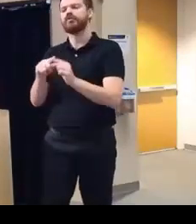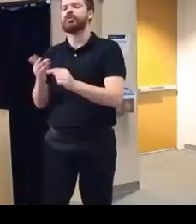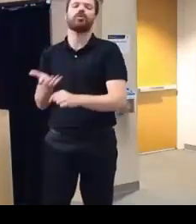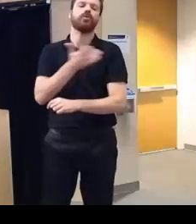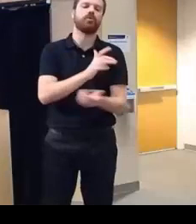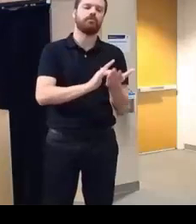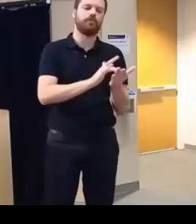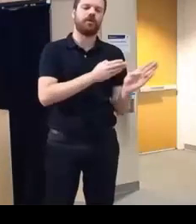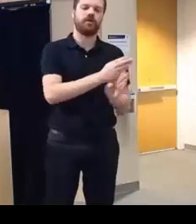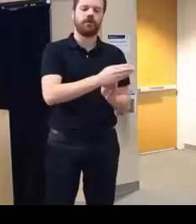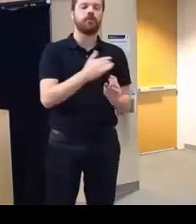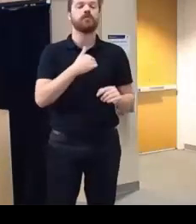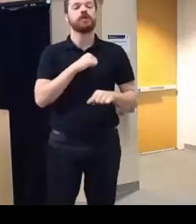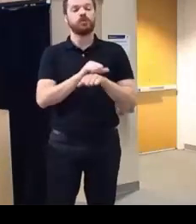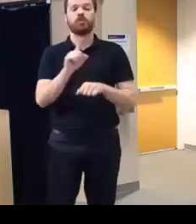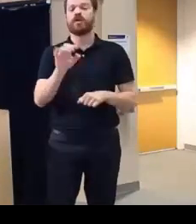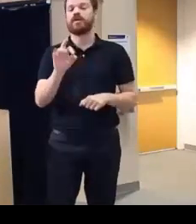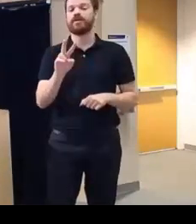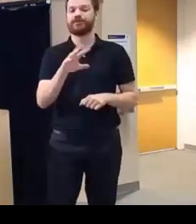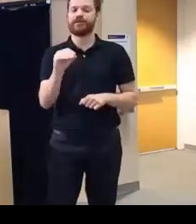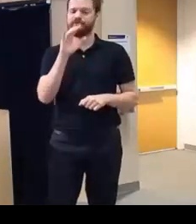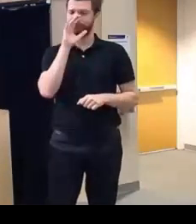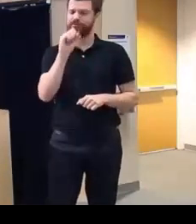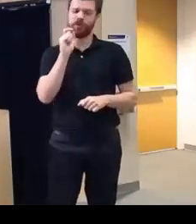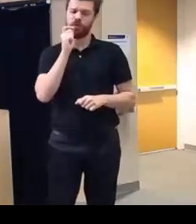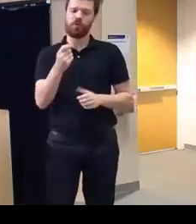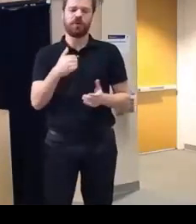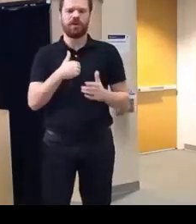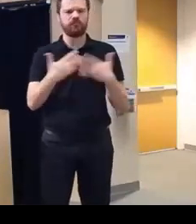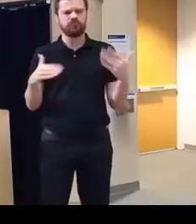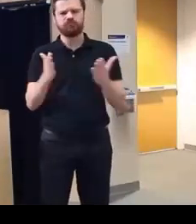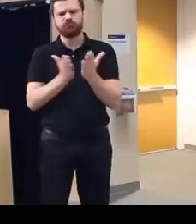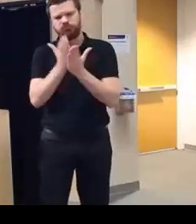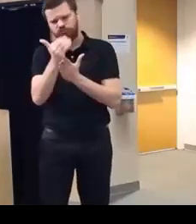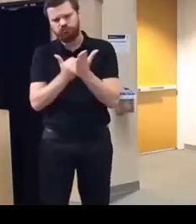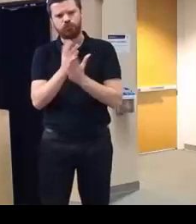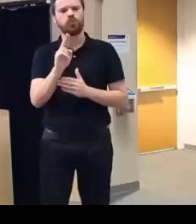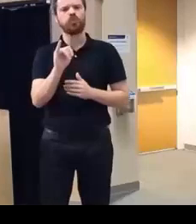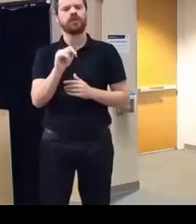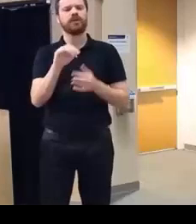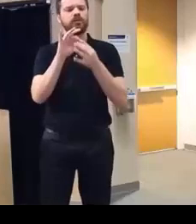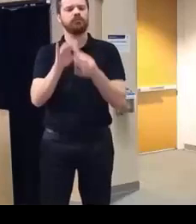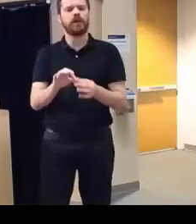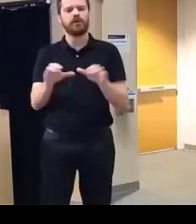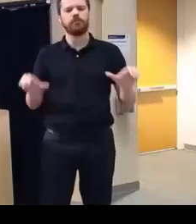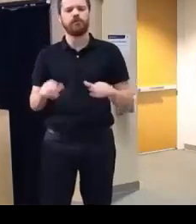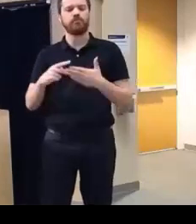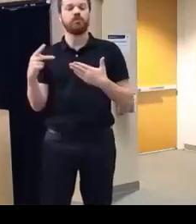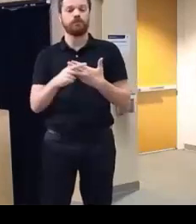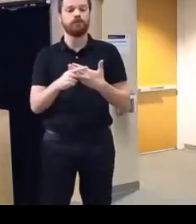about working on 192, and it continues to be really cool, is that we have this very robust unit-based performance program, which is something